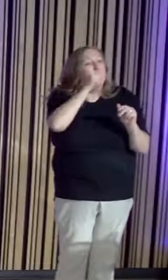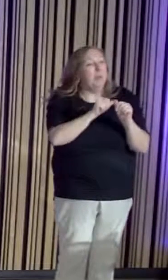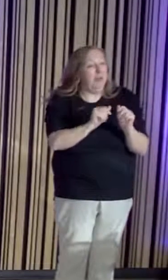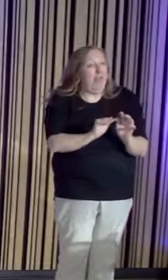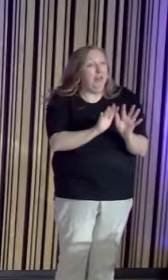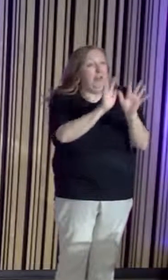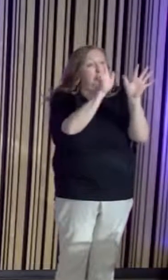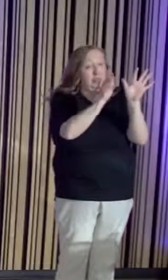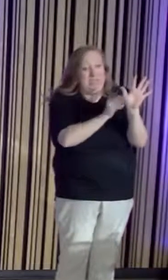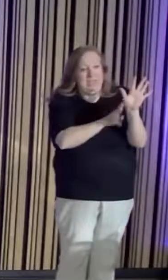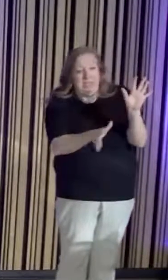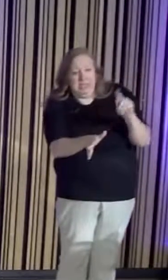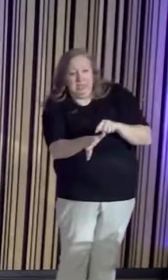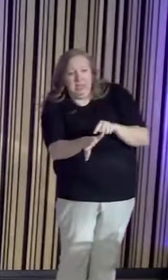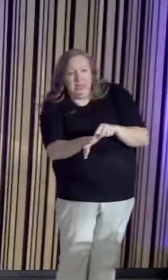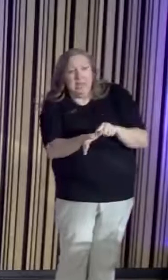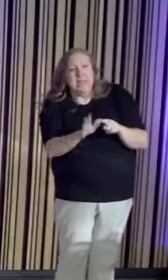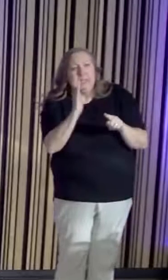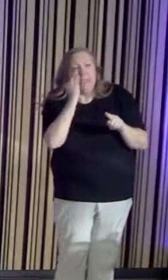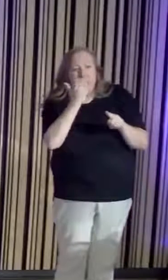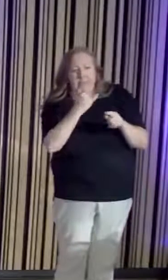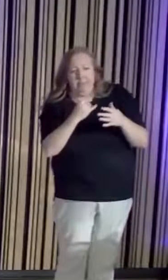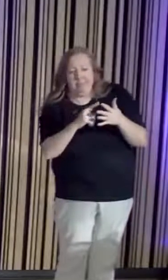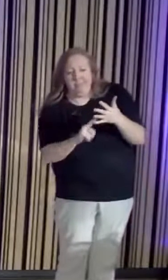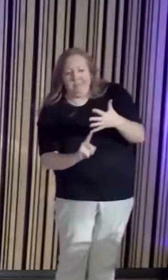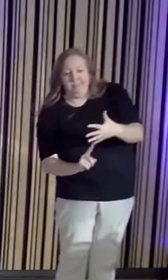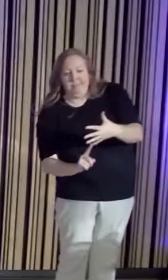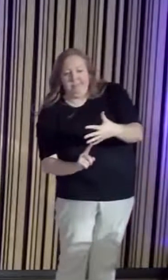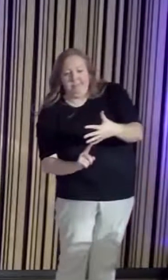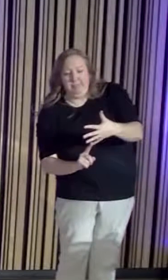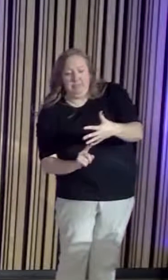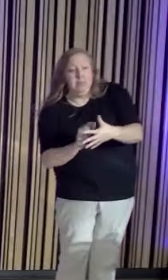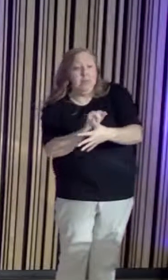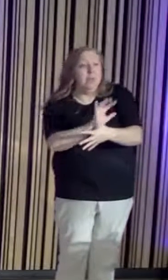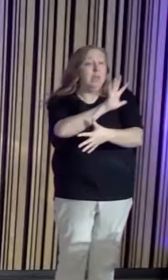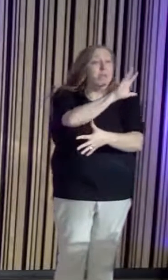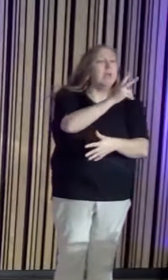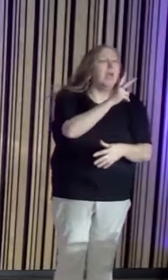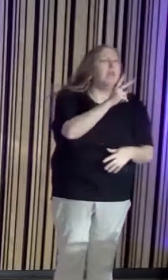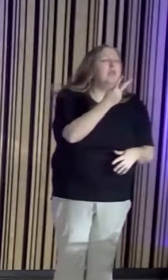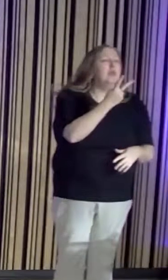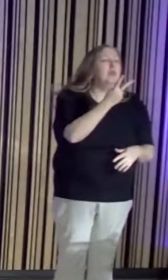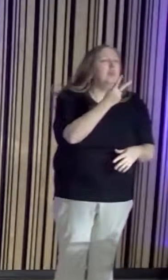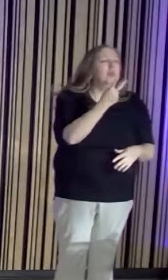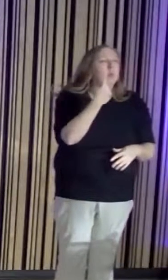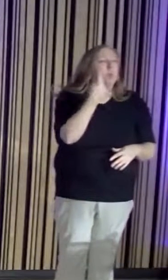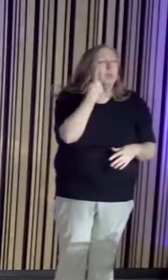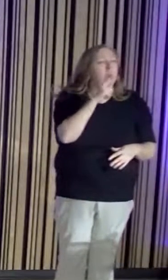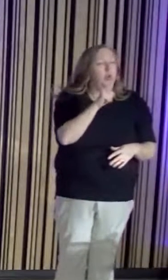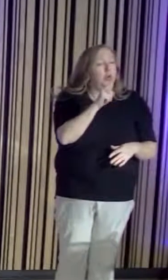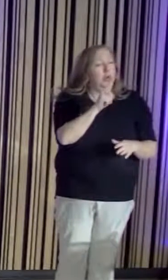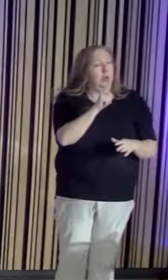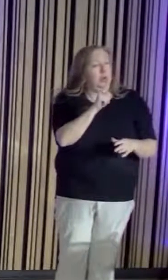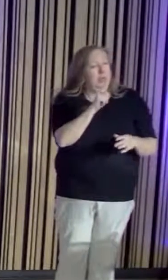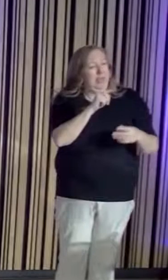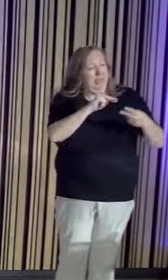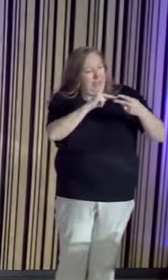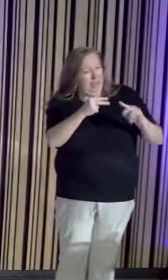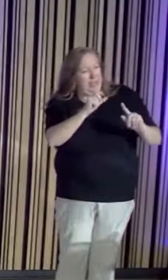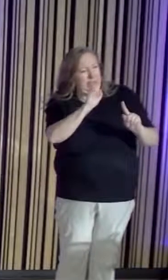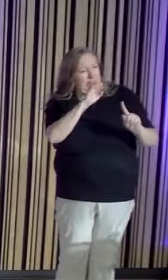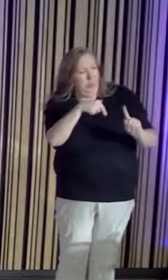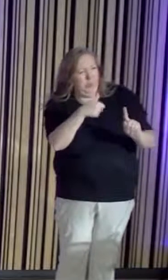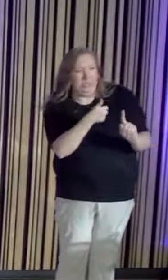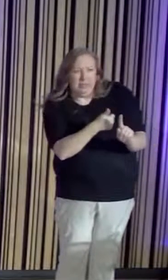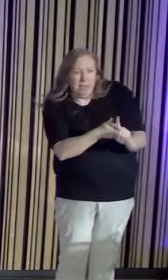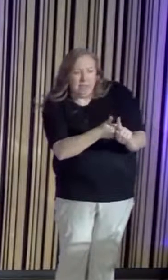of the tree. And then the other 2 were features about the sequences themselves that suggested